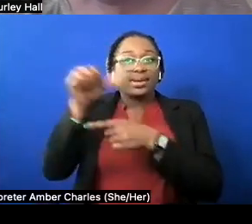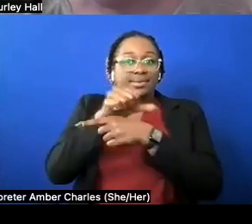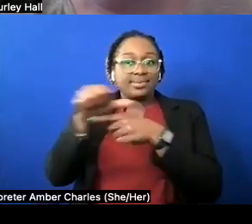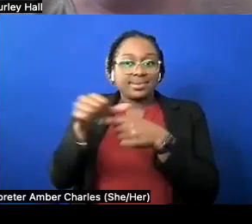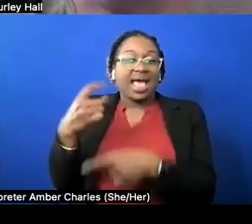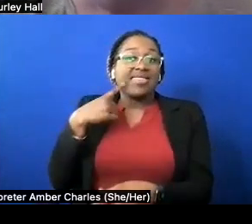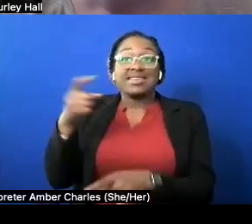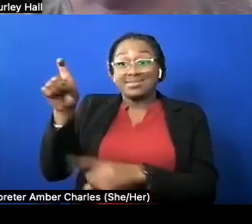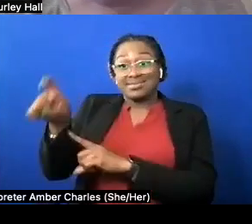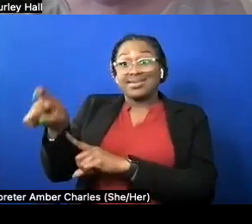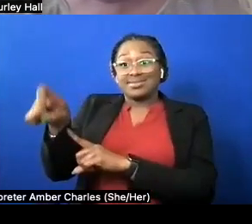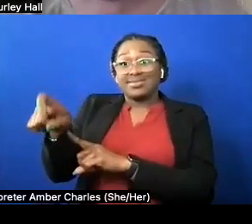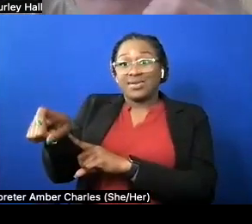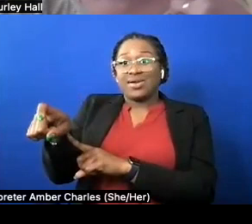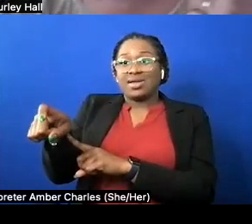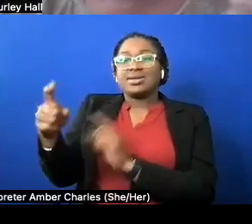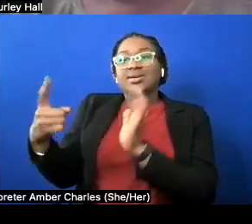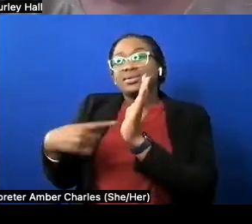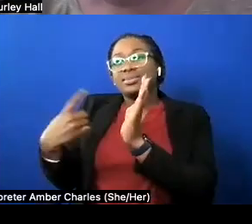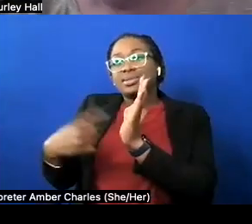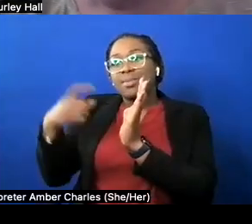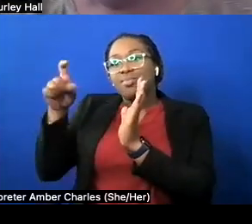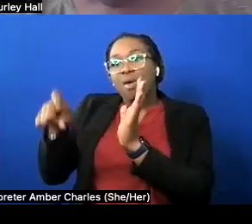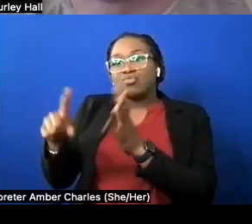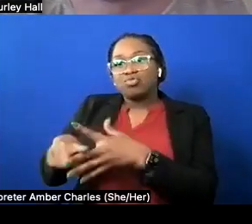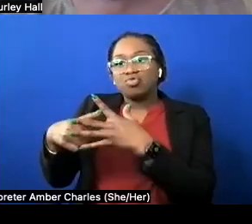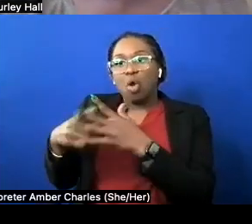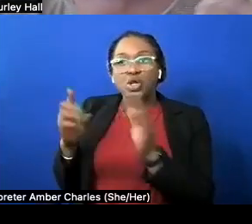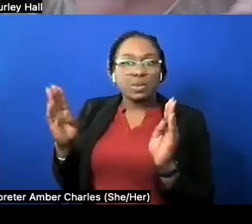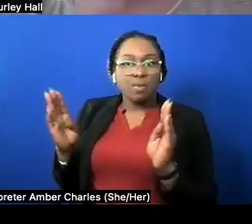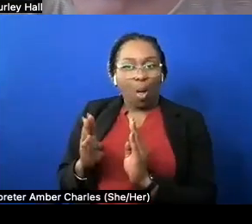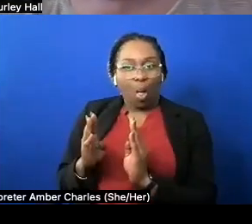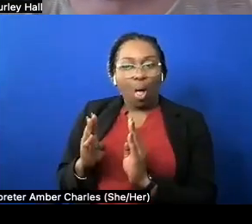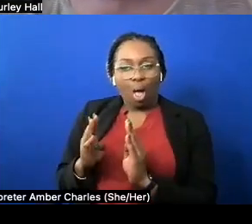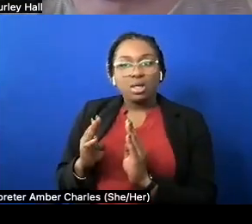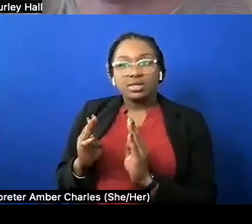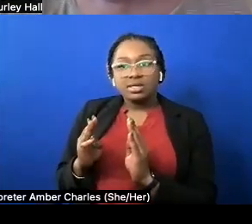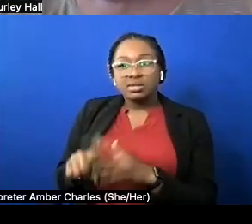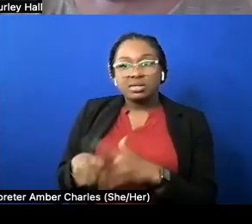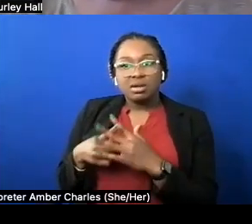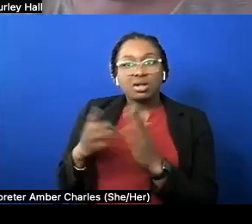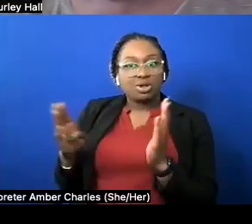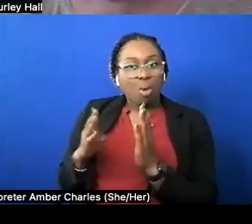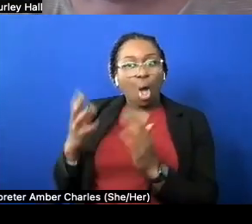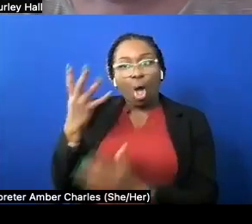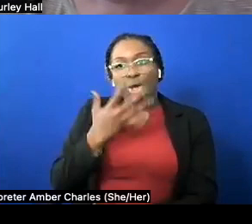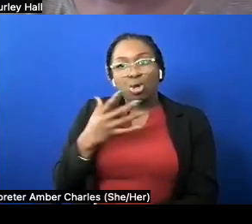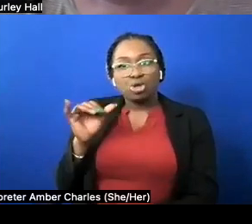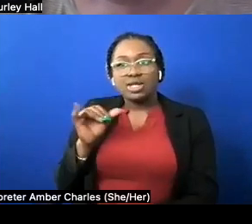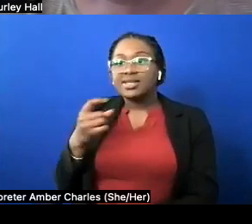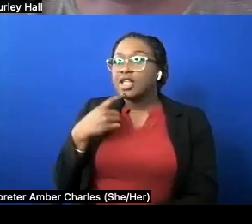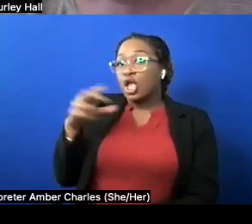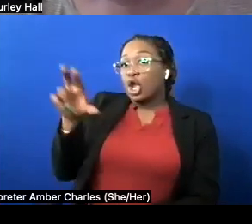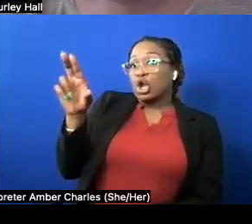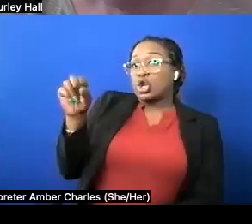absolutely necessary. And sometimes you have to start small. So sometimes starting small looks like say no to one thing